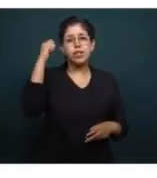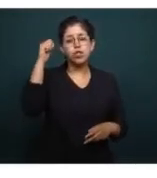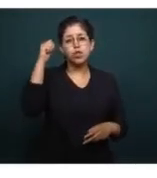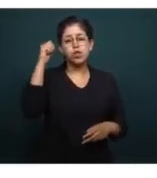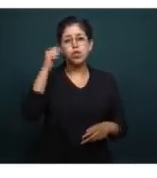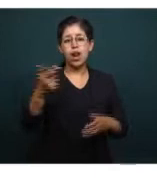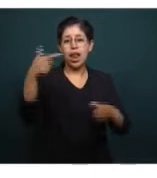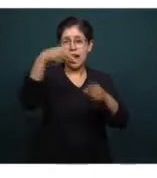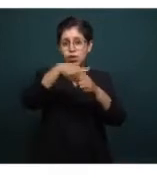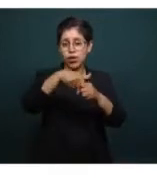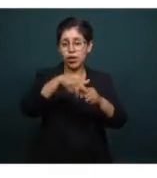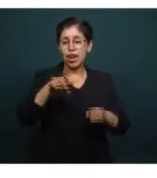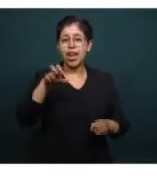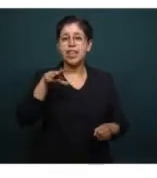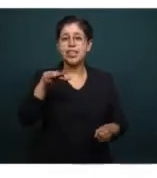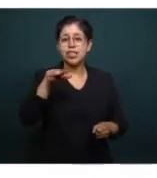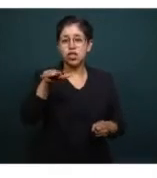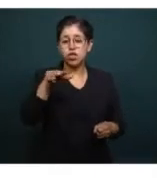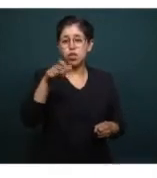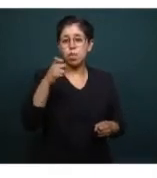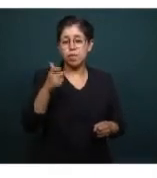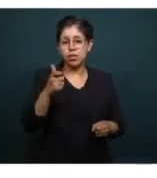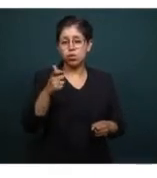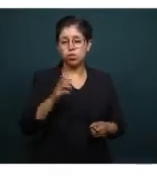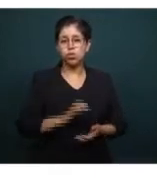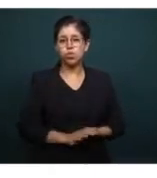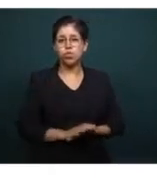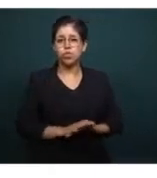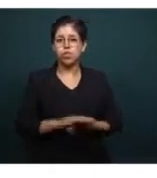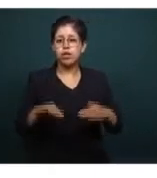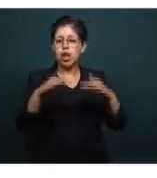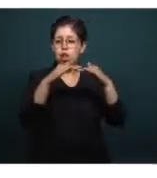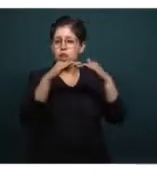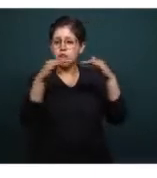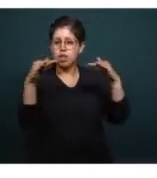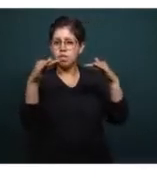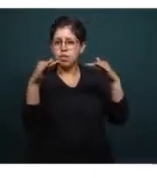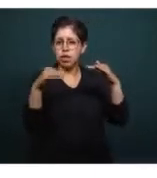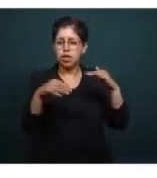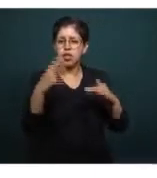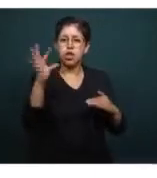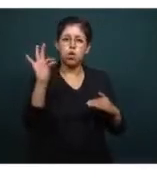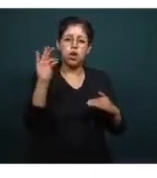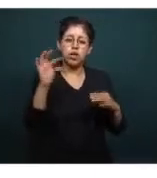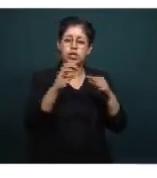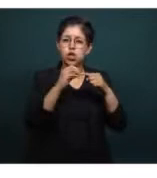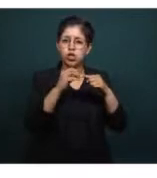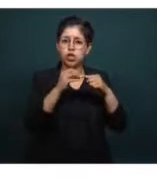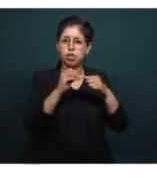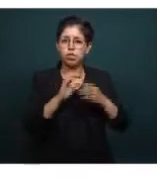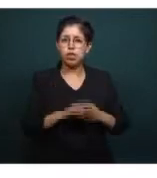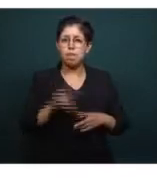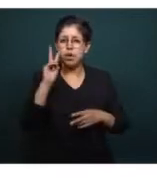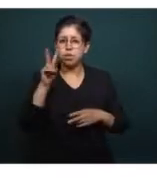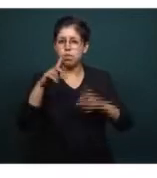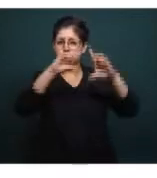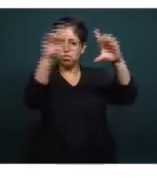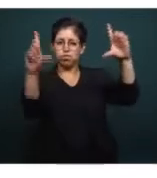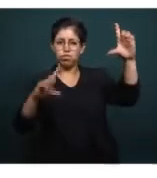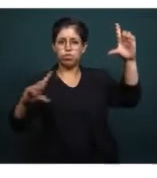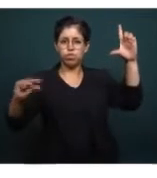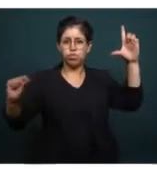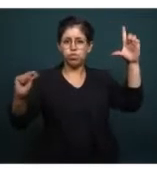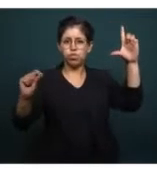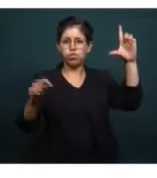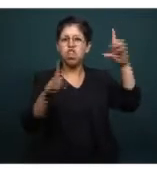con 99 centavos Nacajuca, por litro, Tabasco, un margen de 18.99. 45 centavos. So Y si vemos los 45% promedios nacionales margin. And por you can see